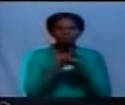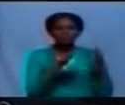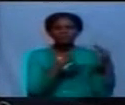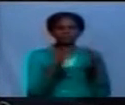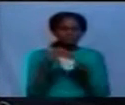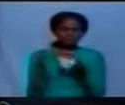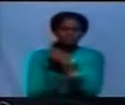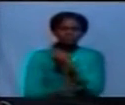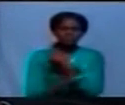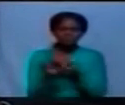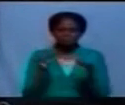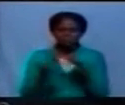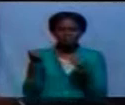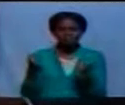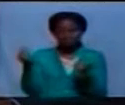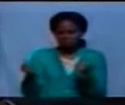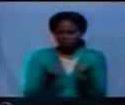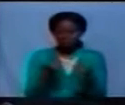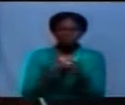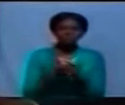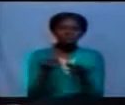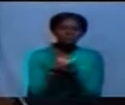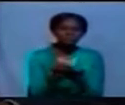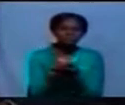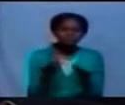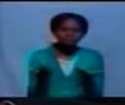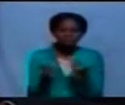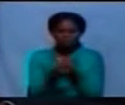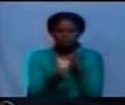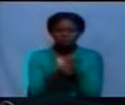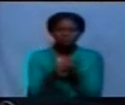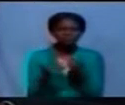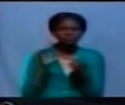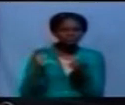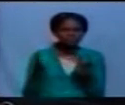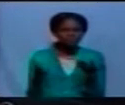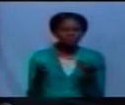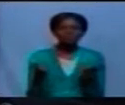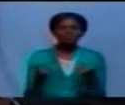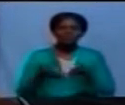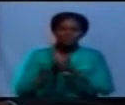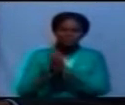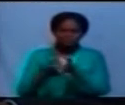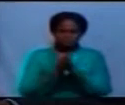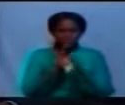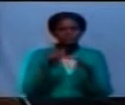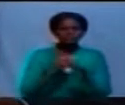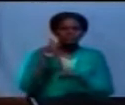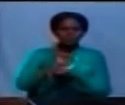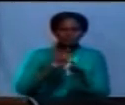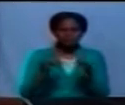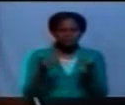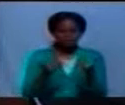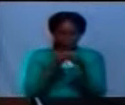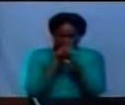countries, people coming to inquire about the state of the economy, the state of the banking sector. So inquiries are always on a daily basis, but I think the